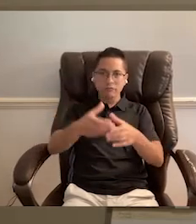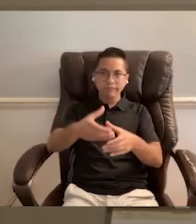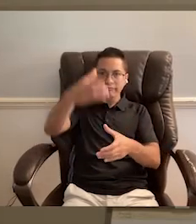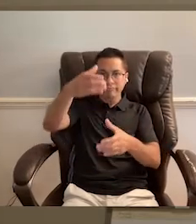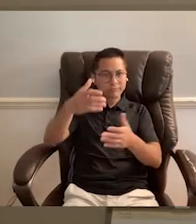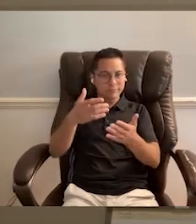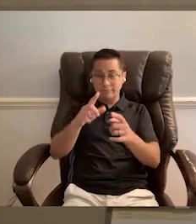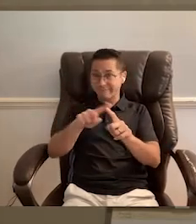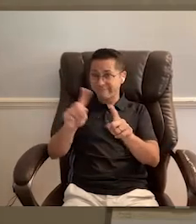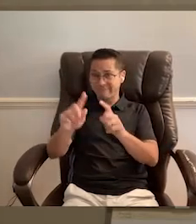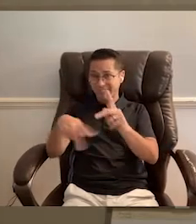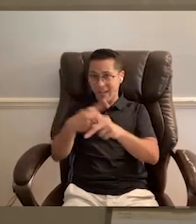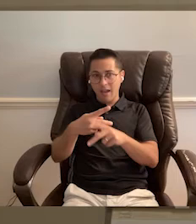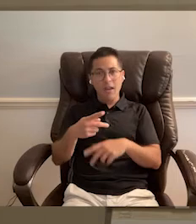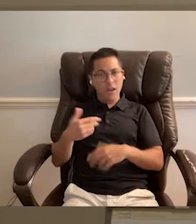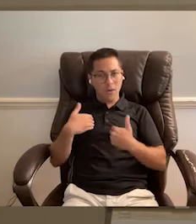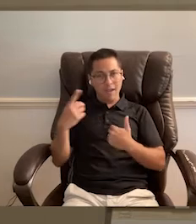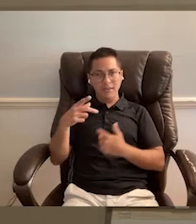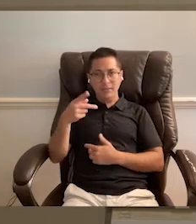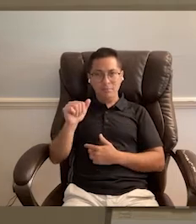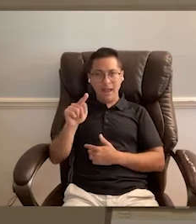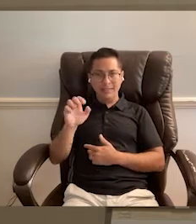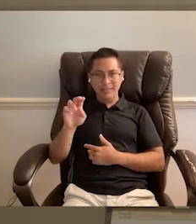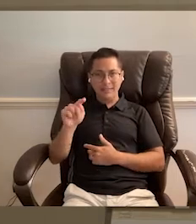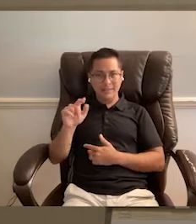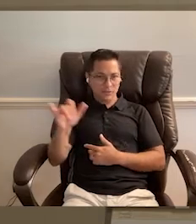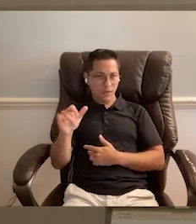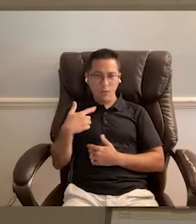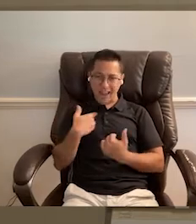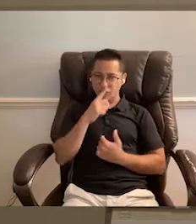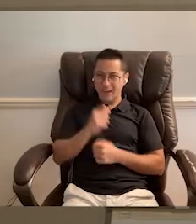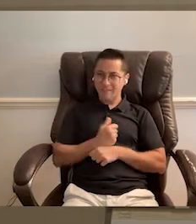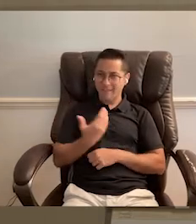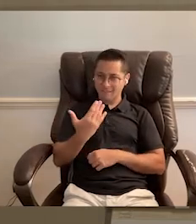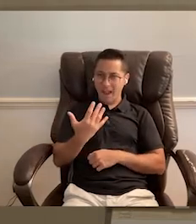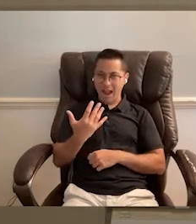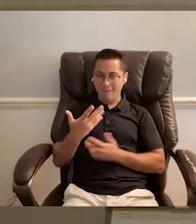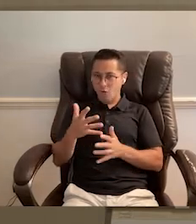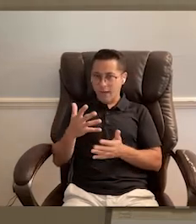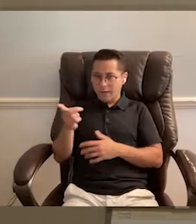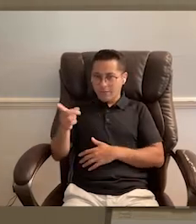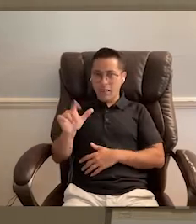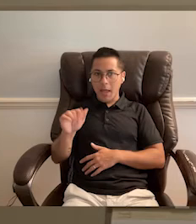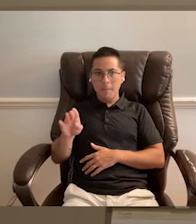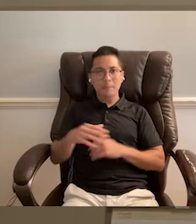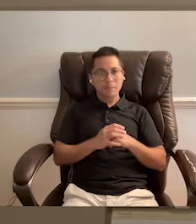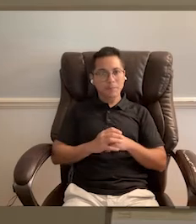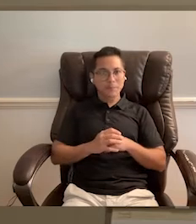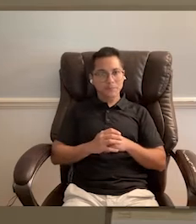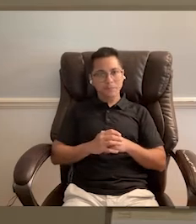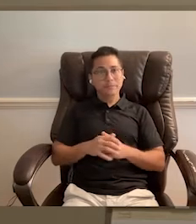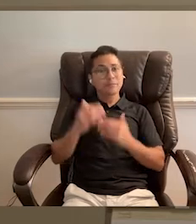look at the screen. So what the view of the screen here is from the camera on the robot. The camera is looking at the environment and showing him here, and